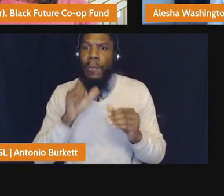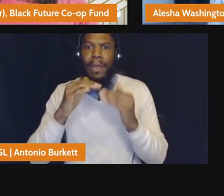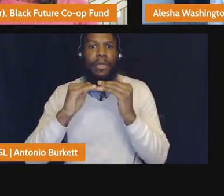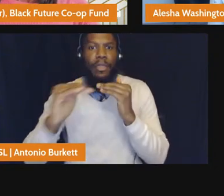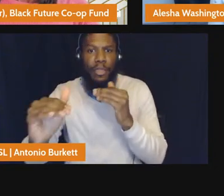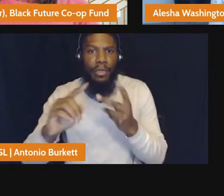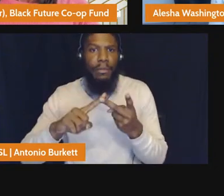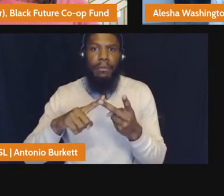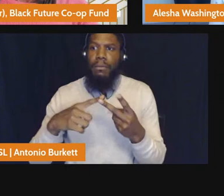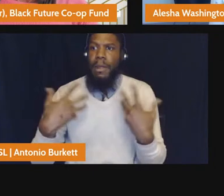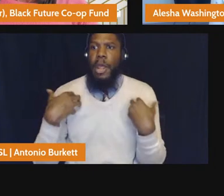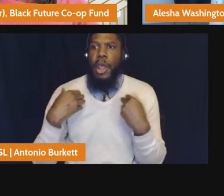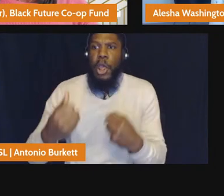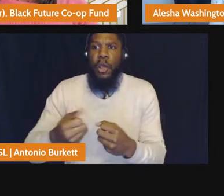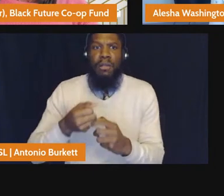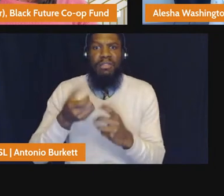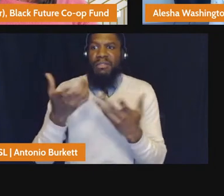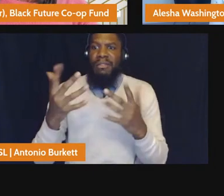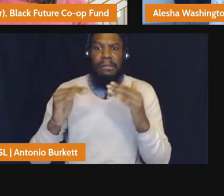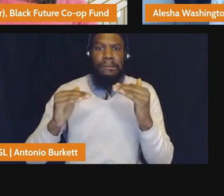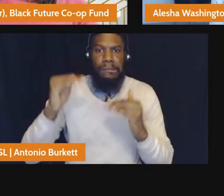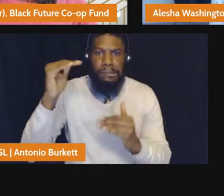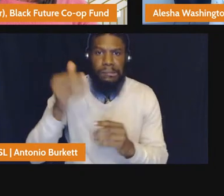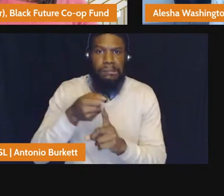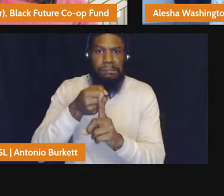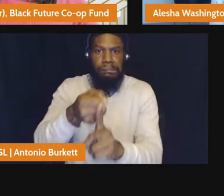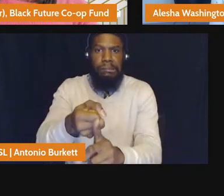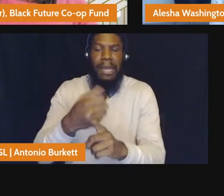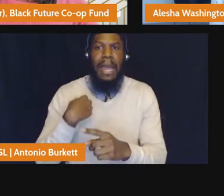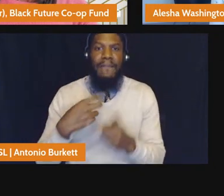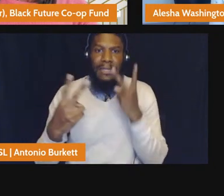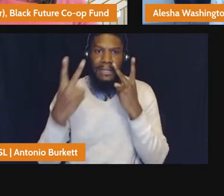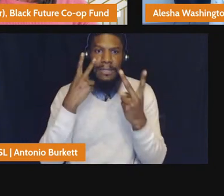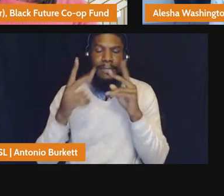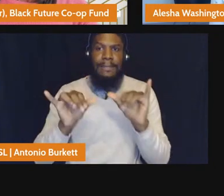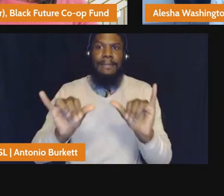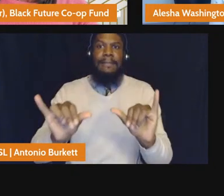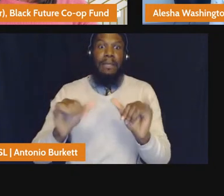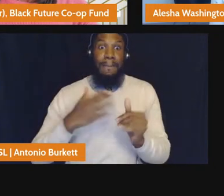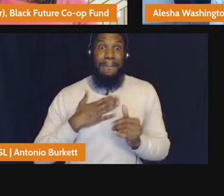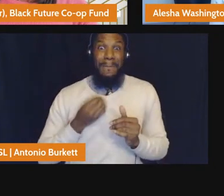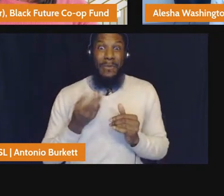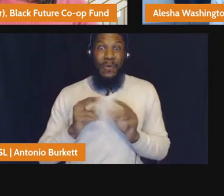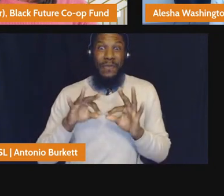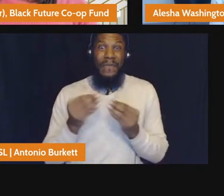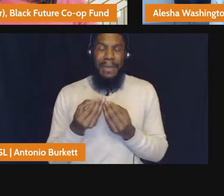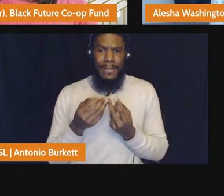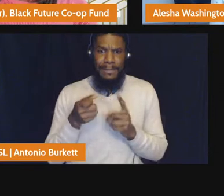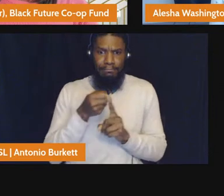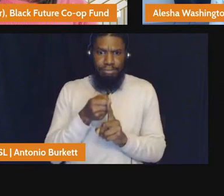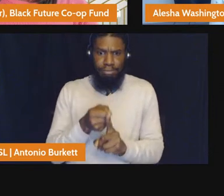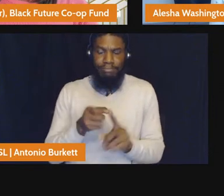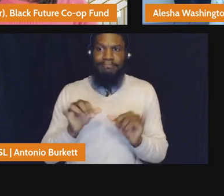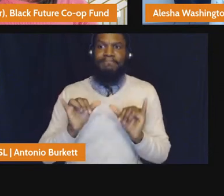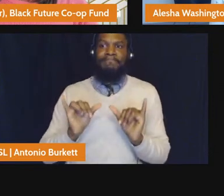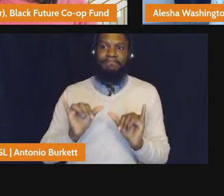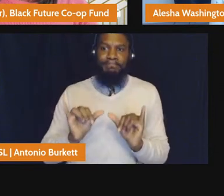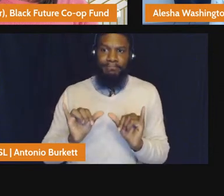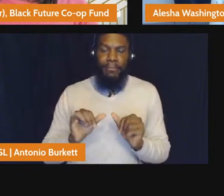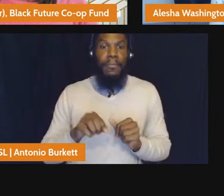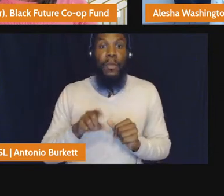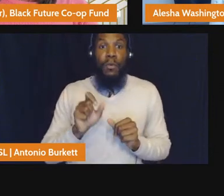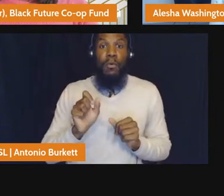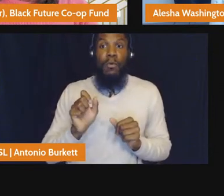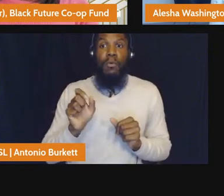inequities in my family, or seeing some health inequities in my family. So I think that you have to trust that if these are some of the things that we're trying to solve